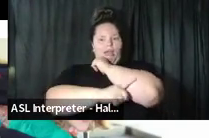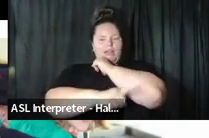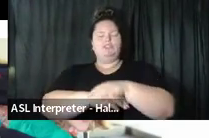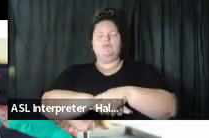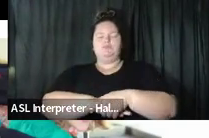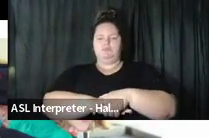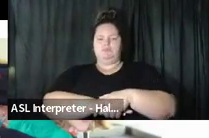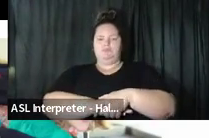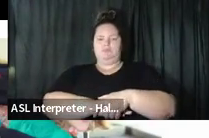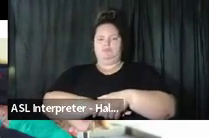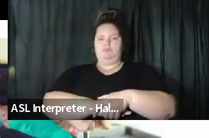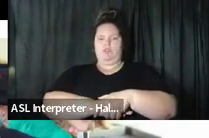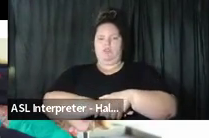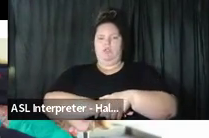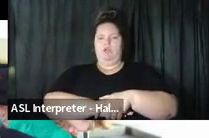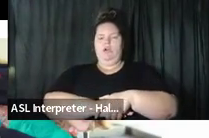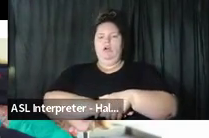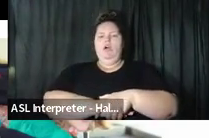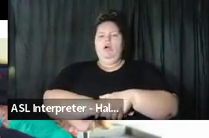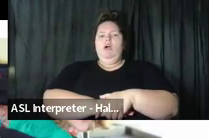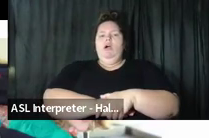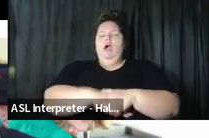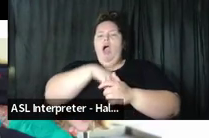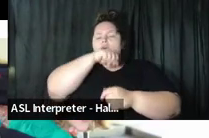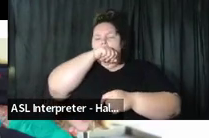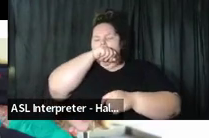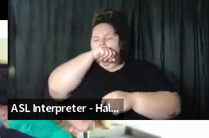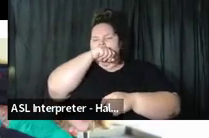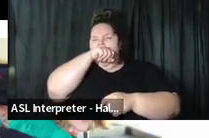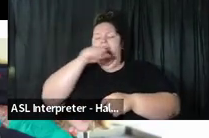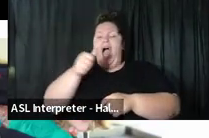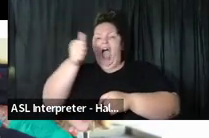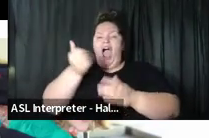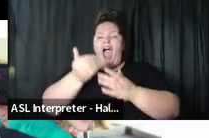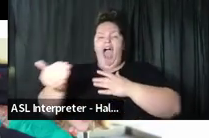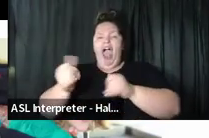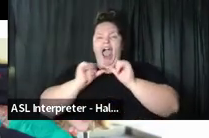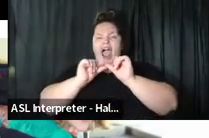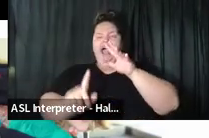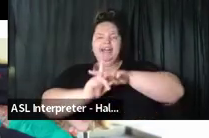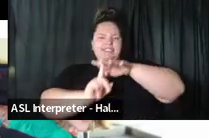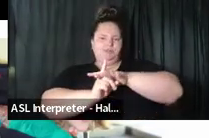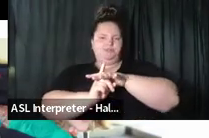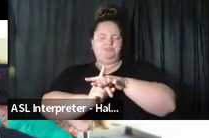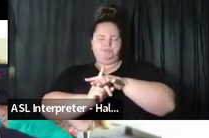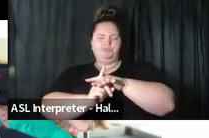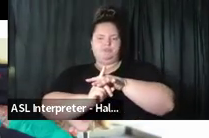another piece of luggage that kept coming up in travel blogs and things like that that we were looking at is this